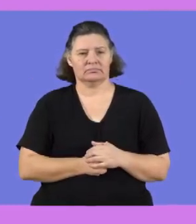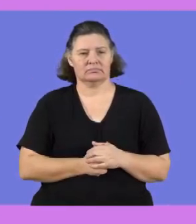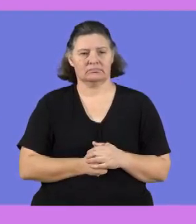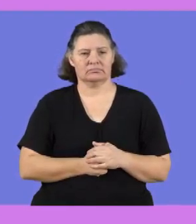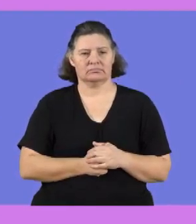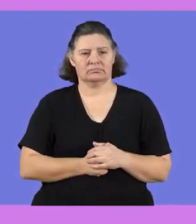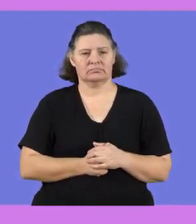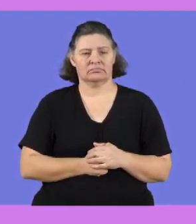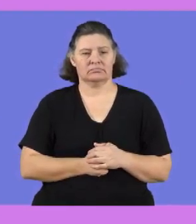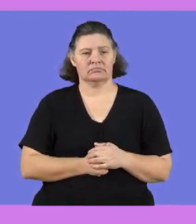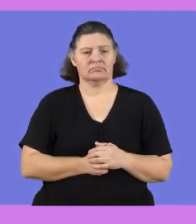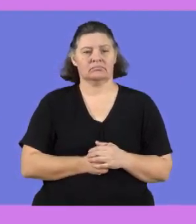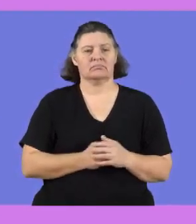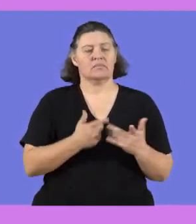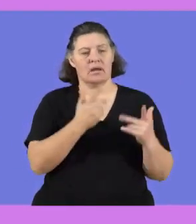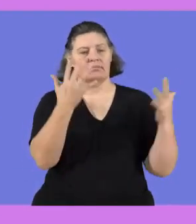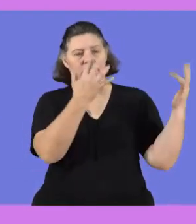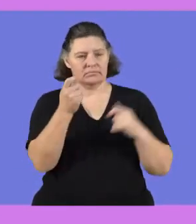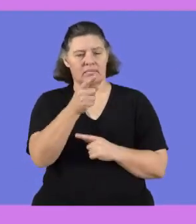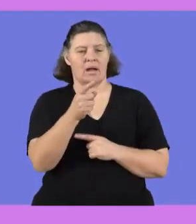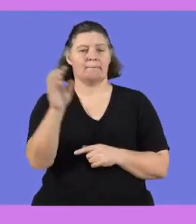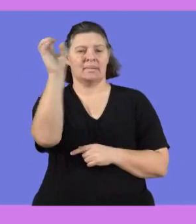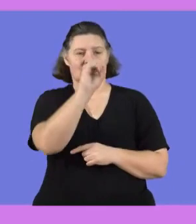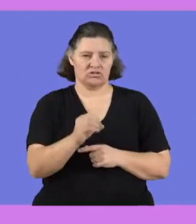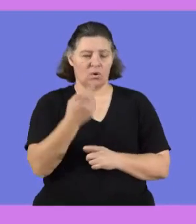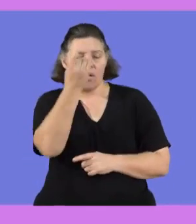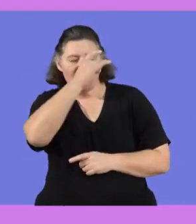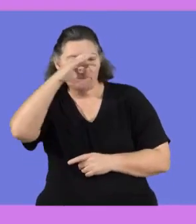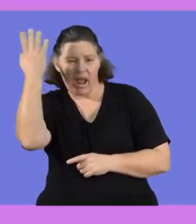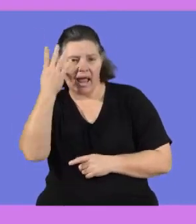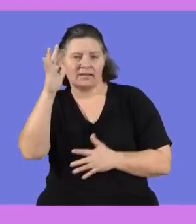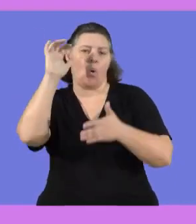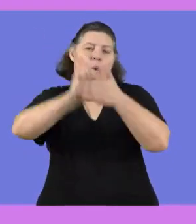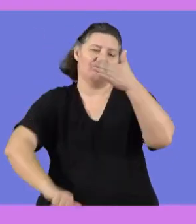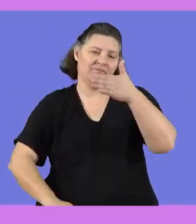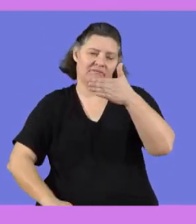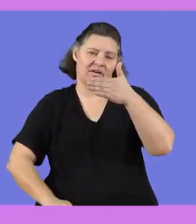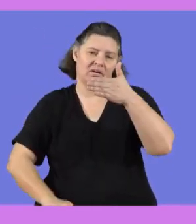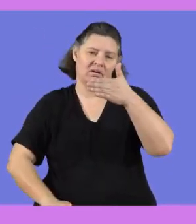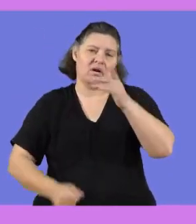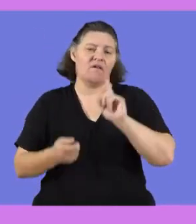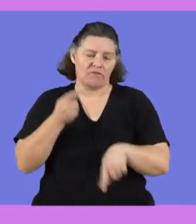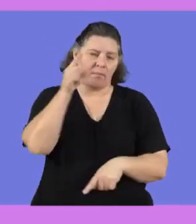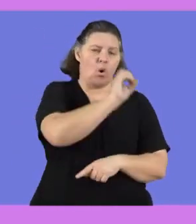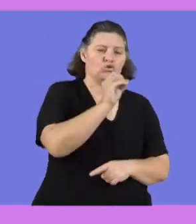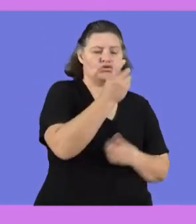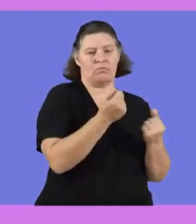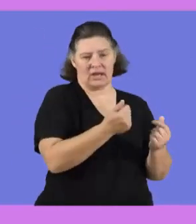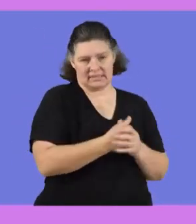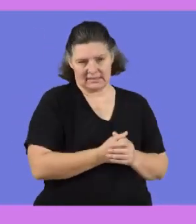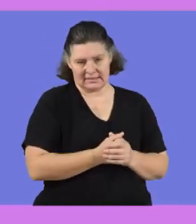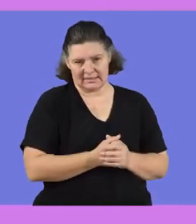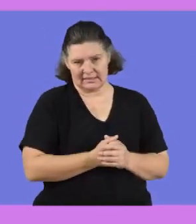I wrote here. Okay, calculating the percentage and forgetting to subtract it from